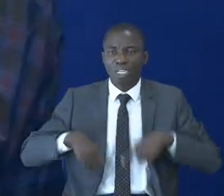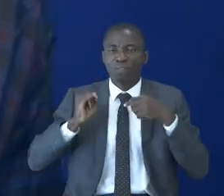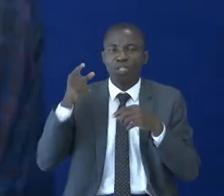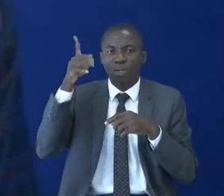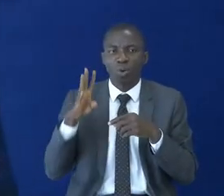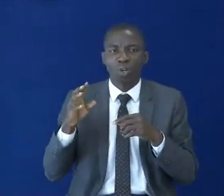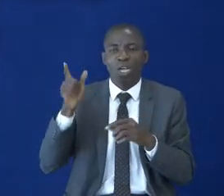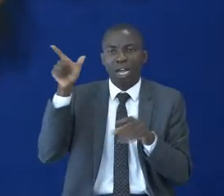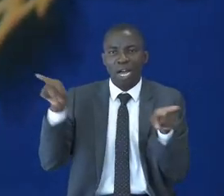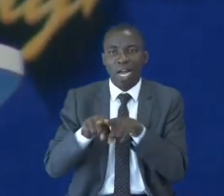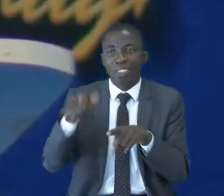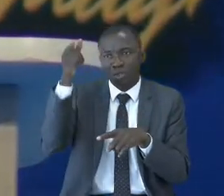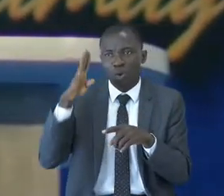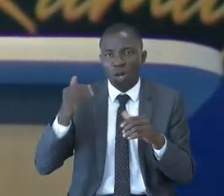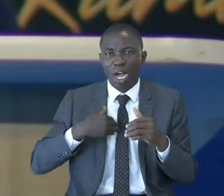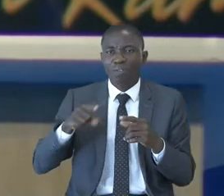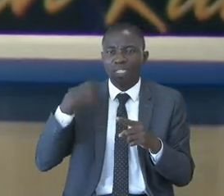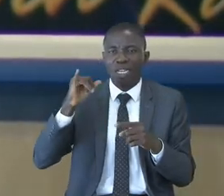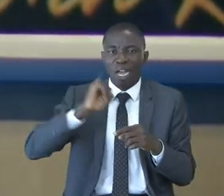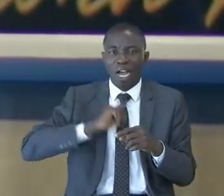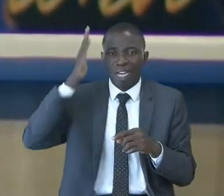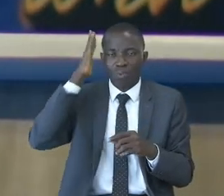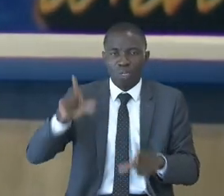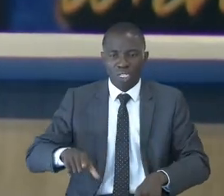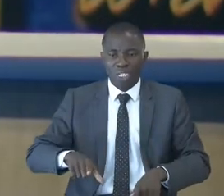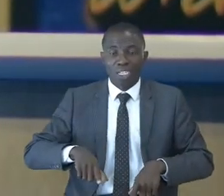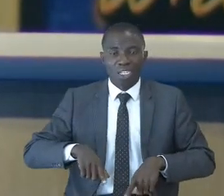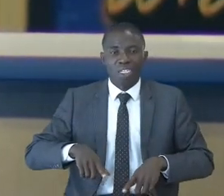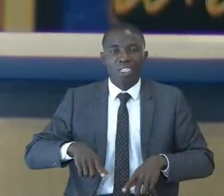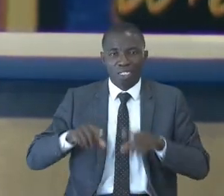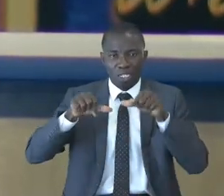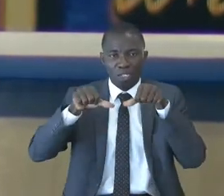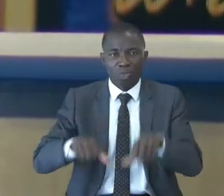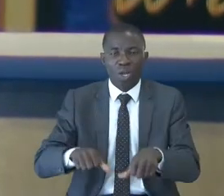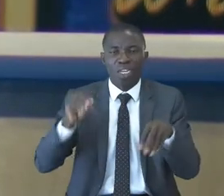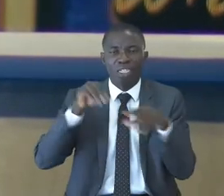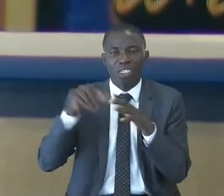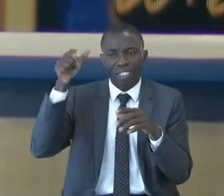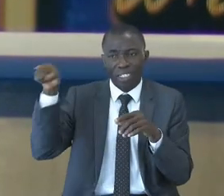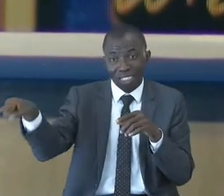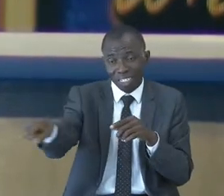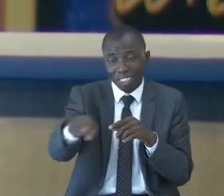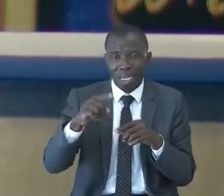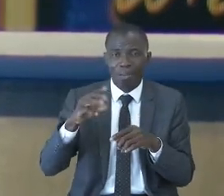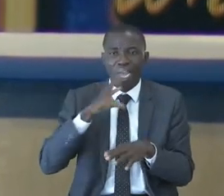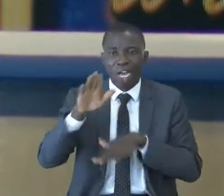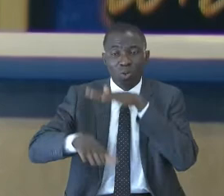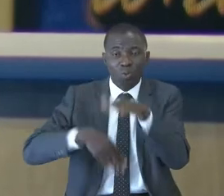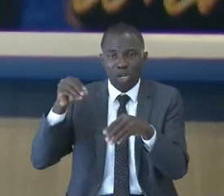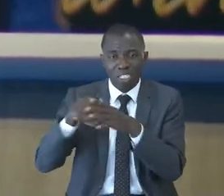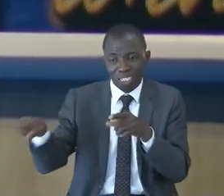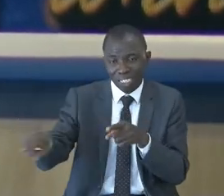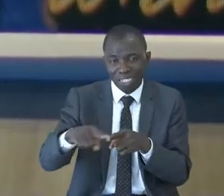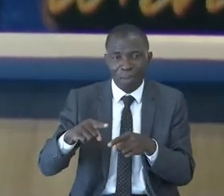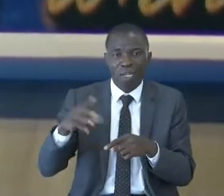I will dwell in them and walk in them, and I will